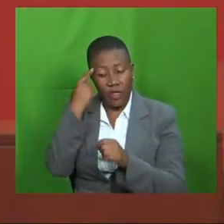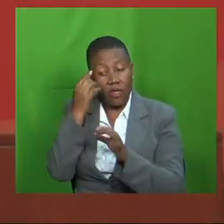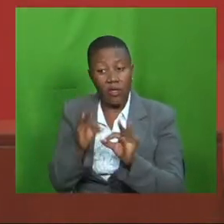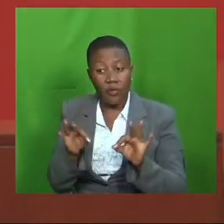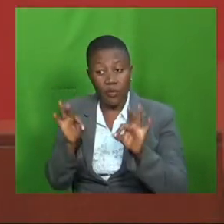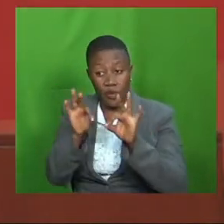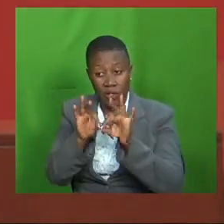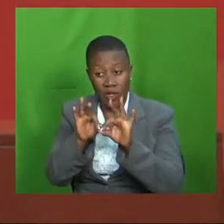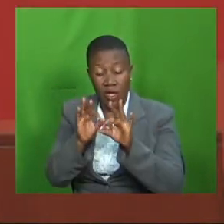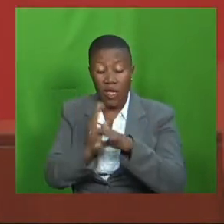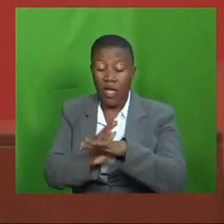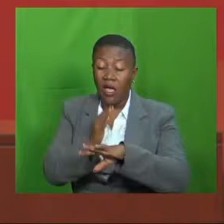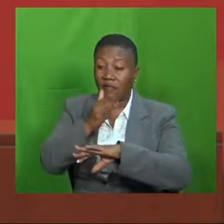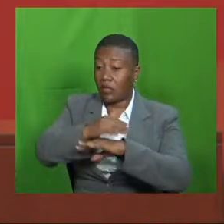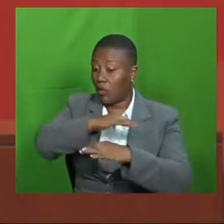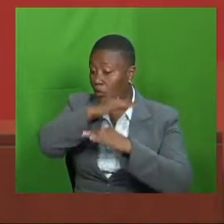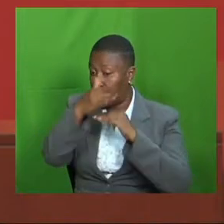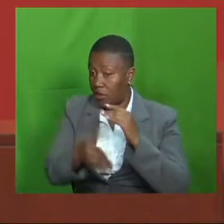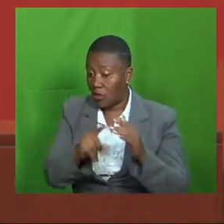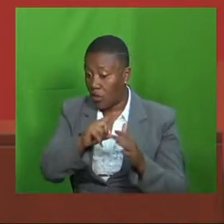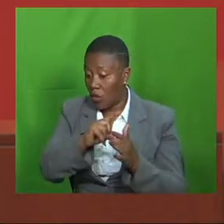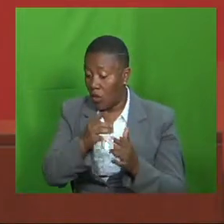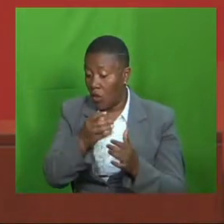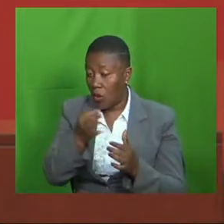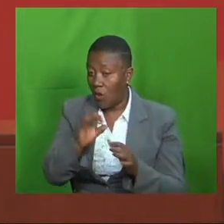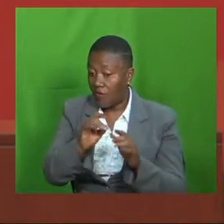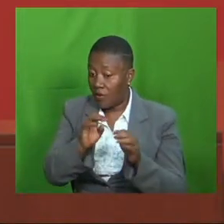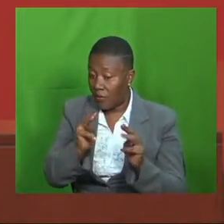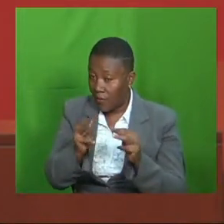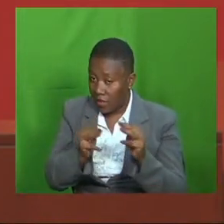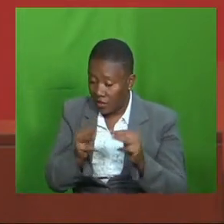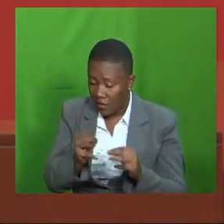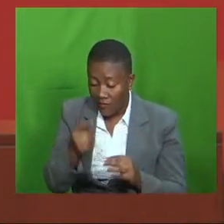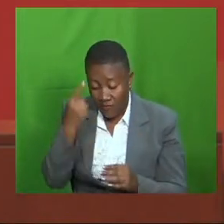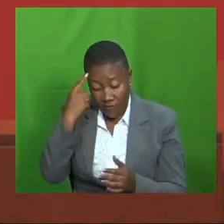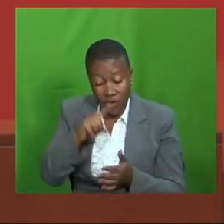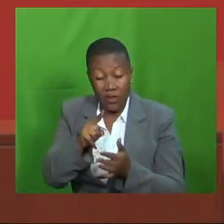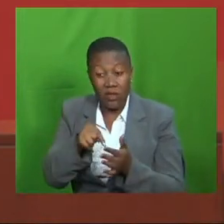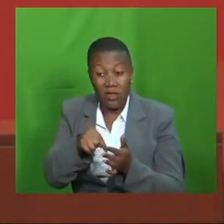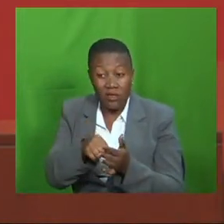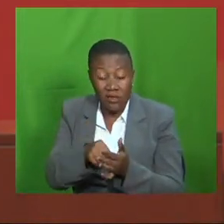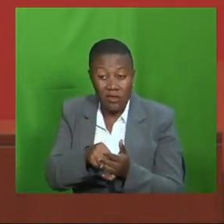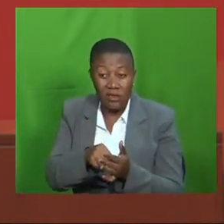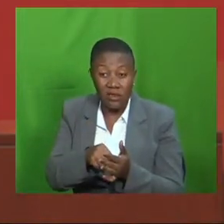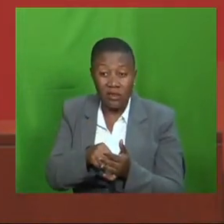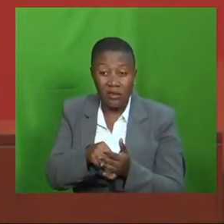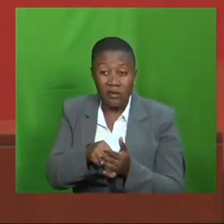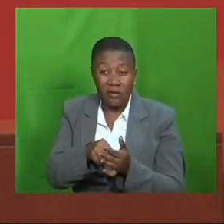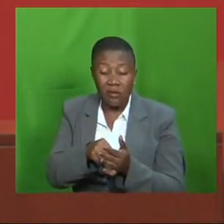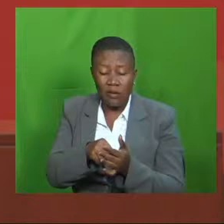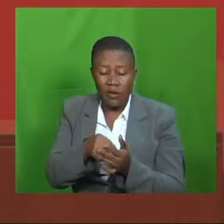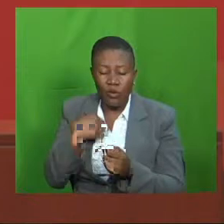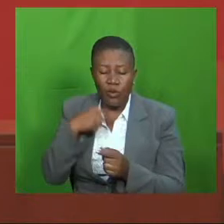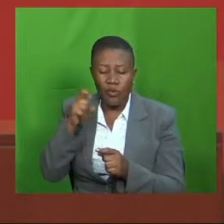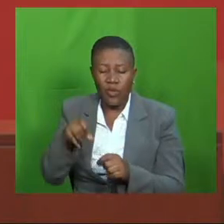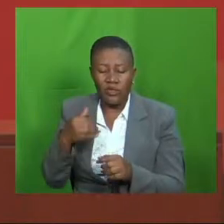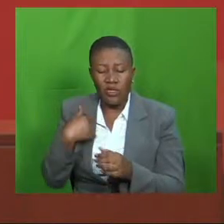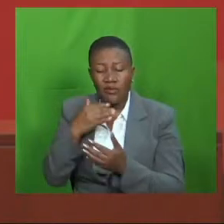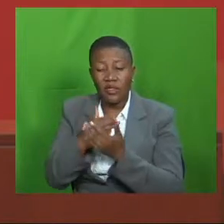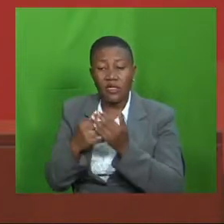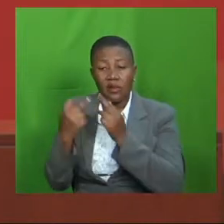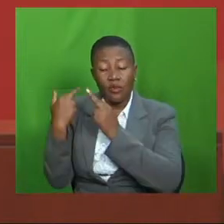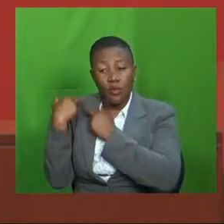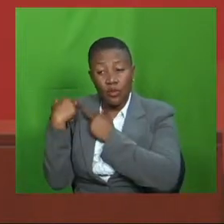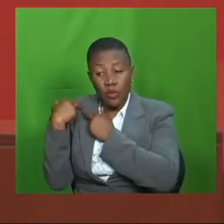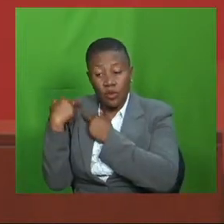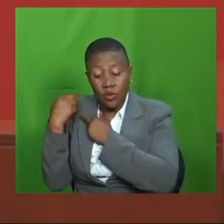of this matter. Suffice for this purpose to restrict myself to the role of the